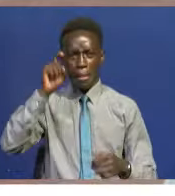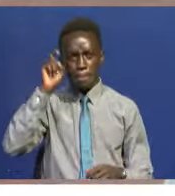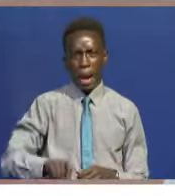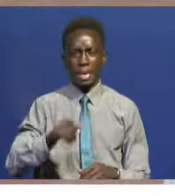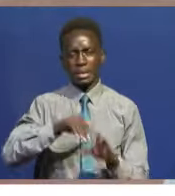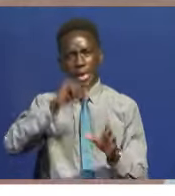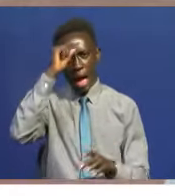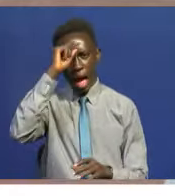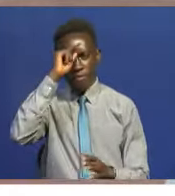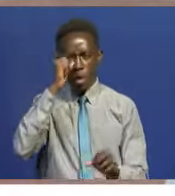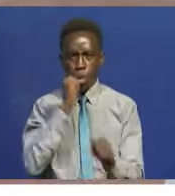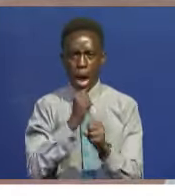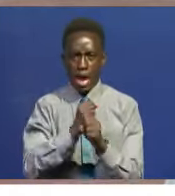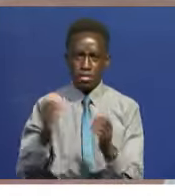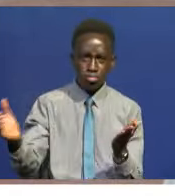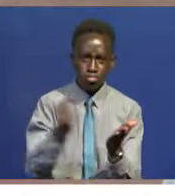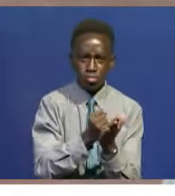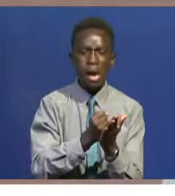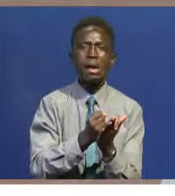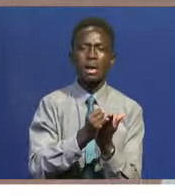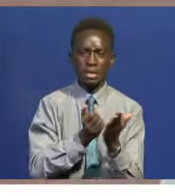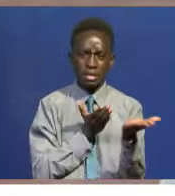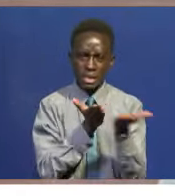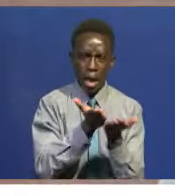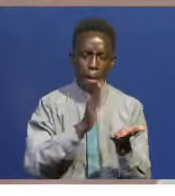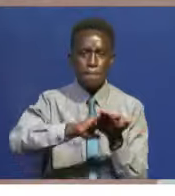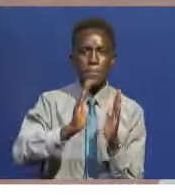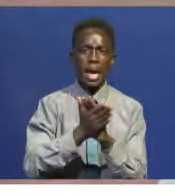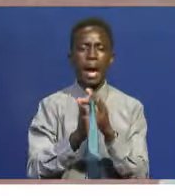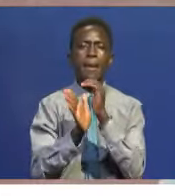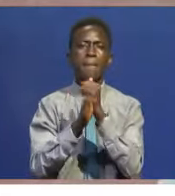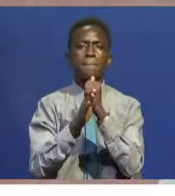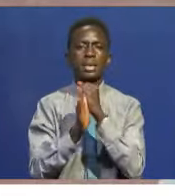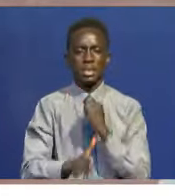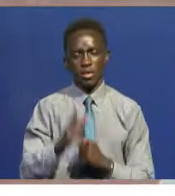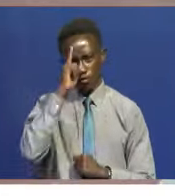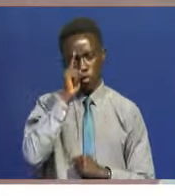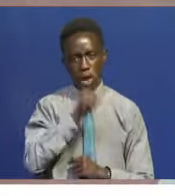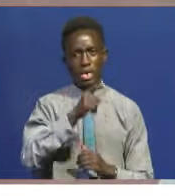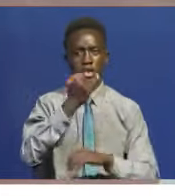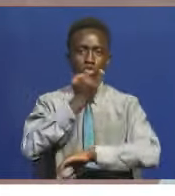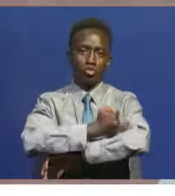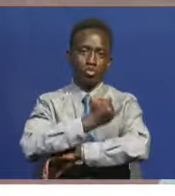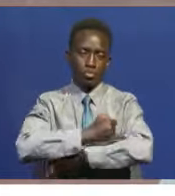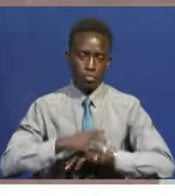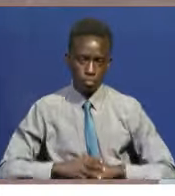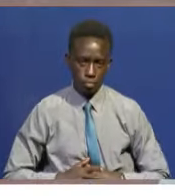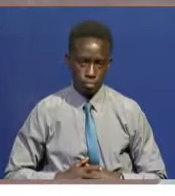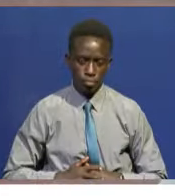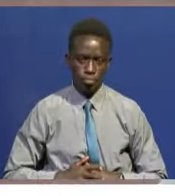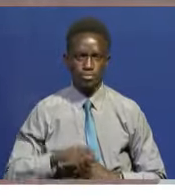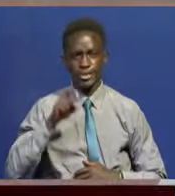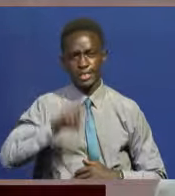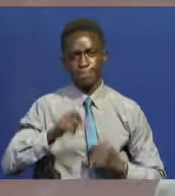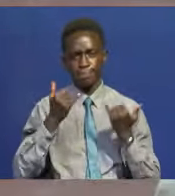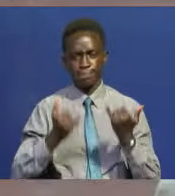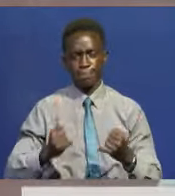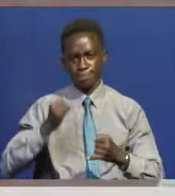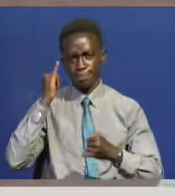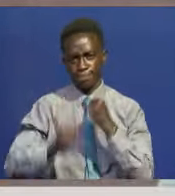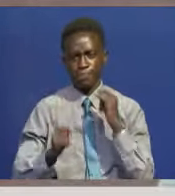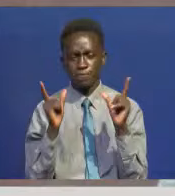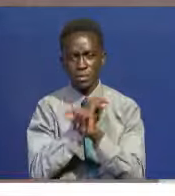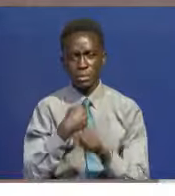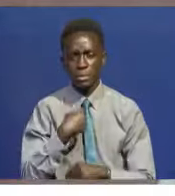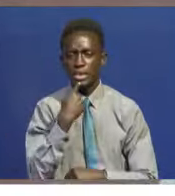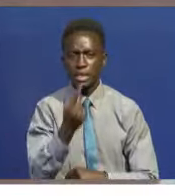place in government to serve, to become brand ambassadors of these institutions, Your Excellency. To finish, Your Excellency, I want to say this.